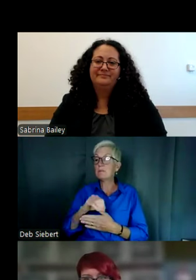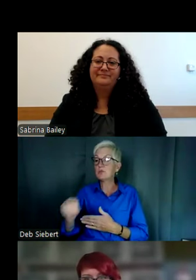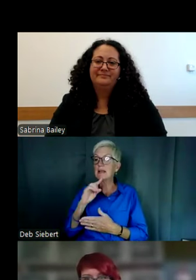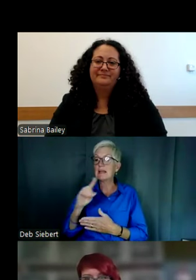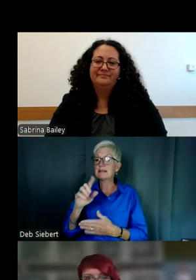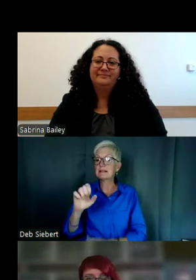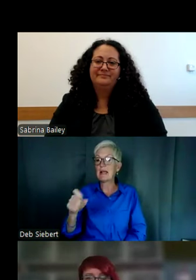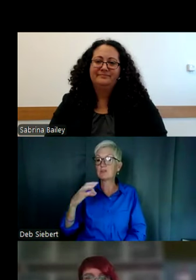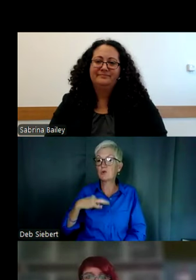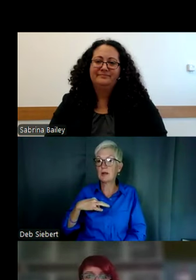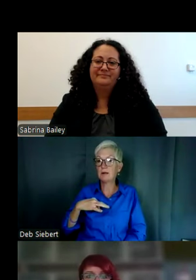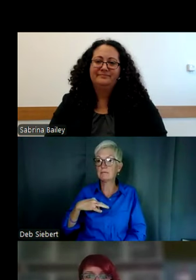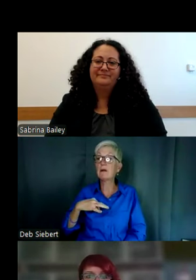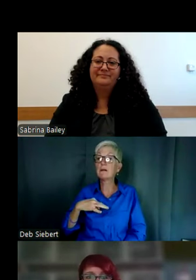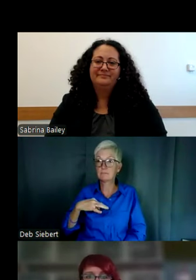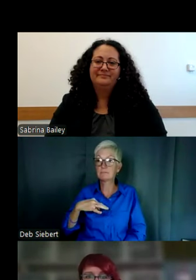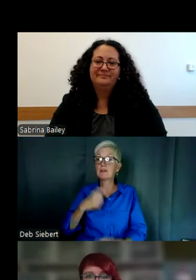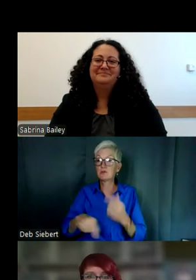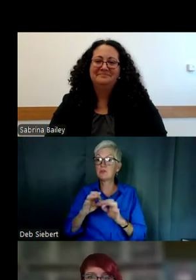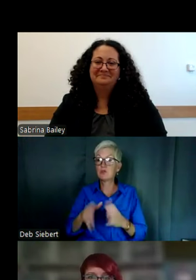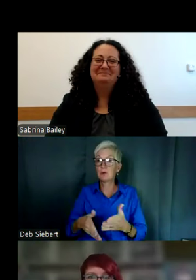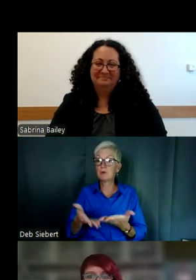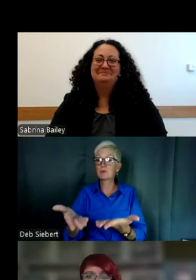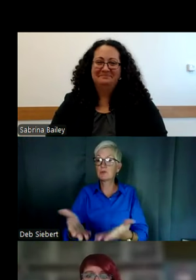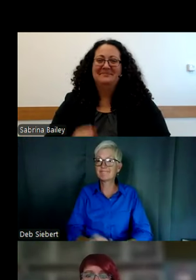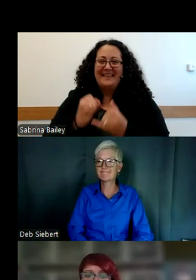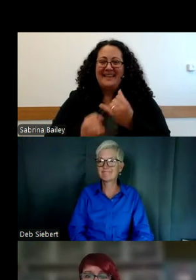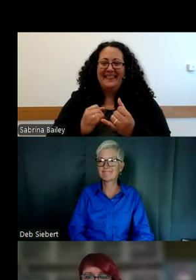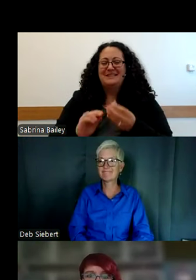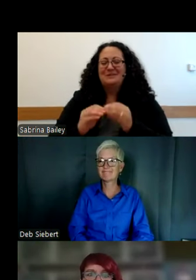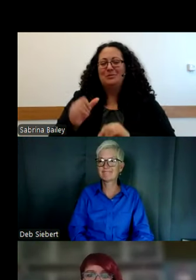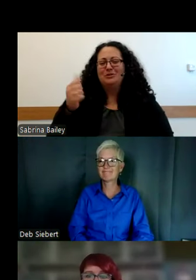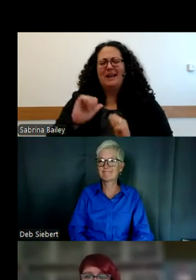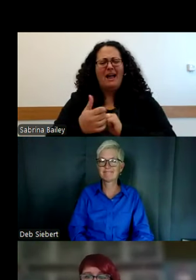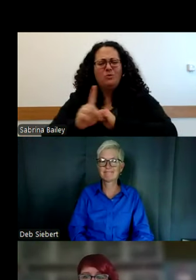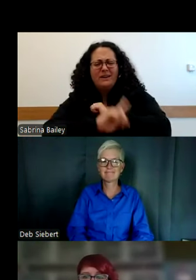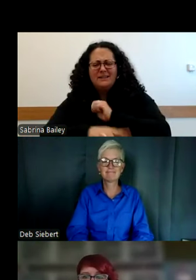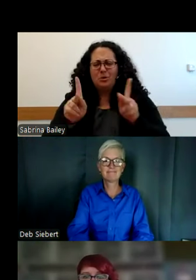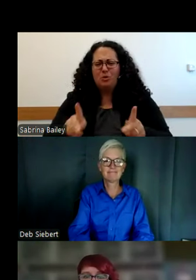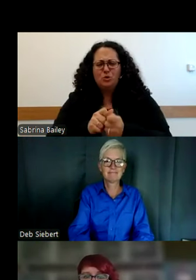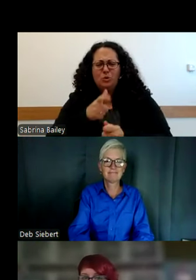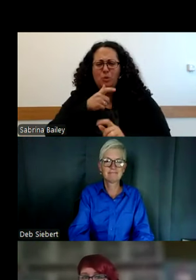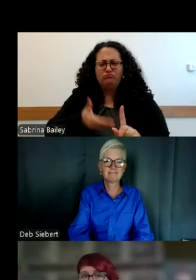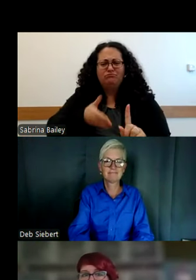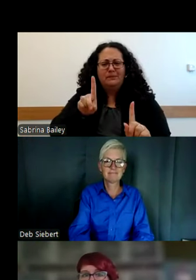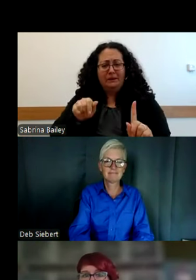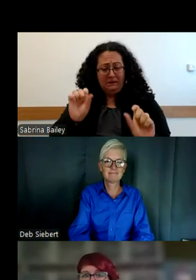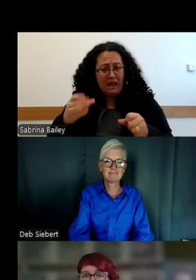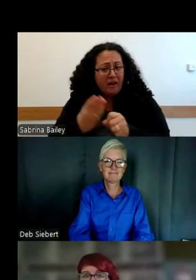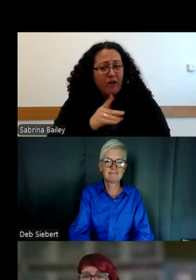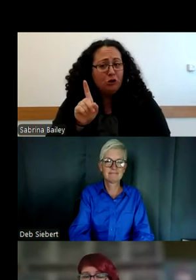credit. And my last one, number 10, how do I discipline somebody with a disability? Can I fire